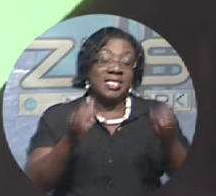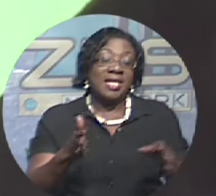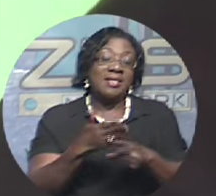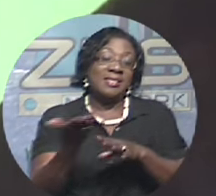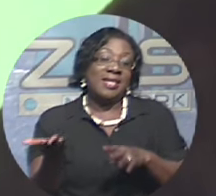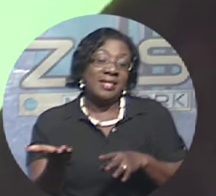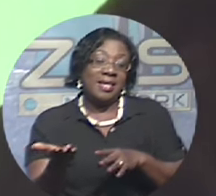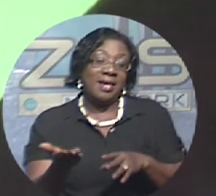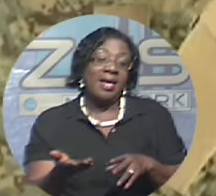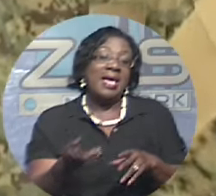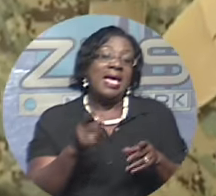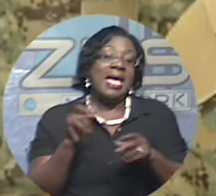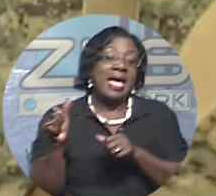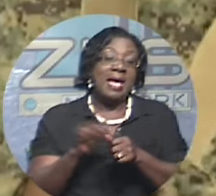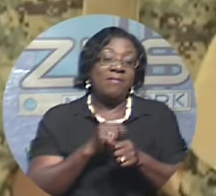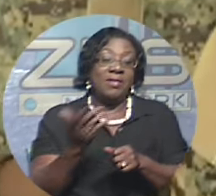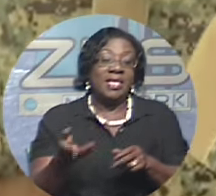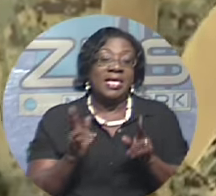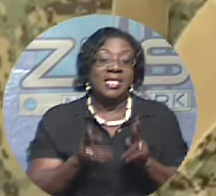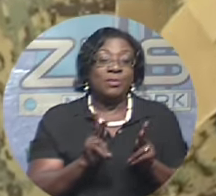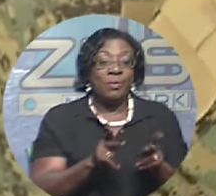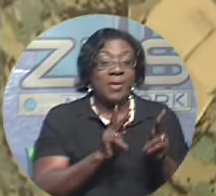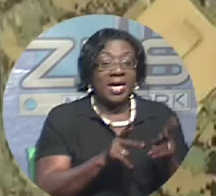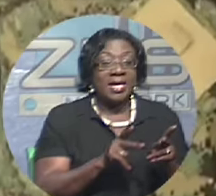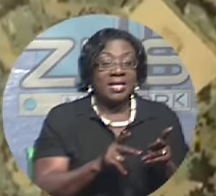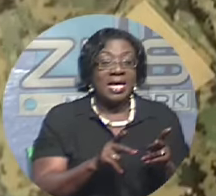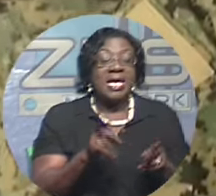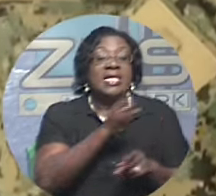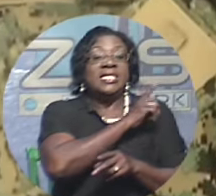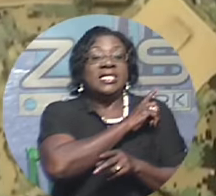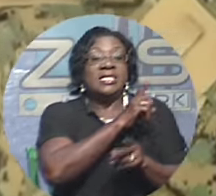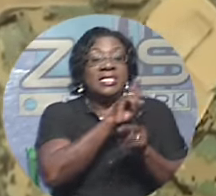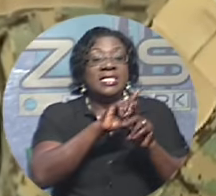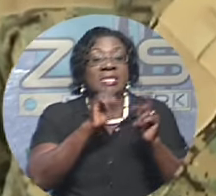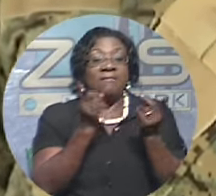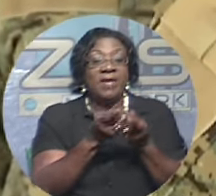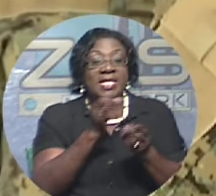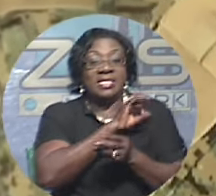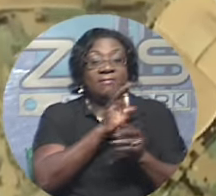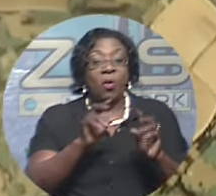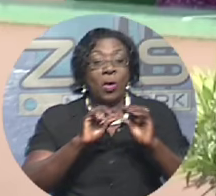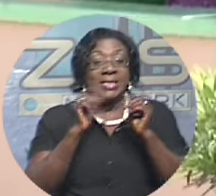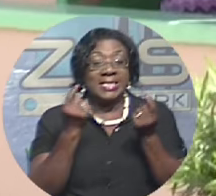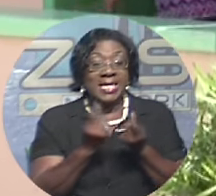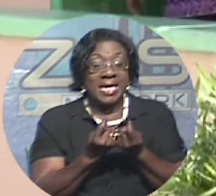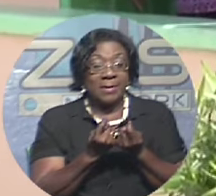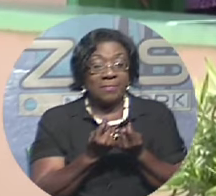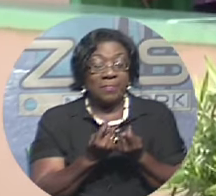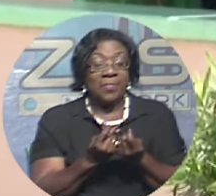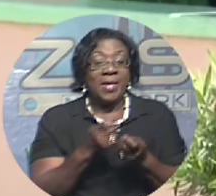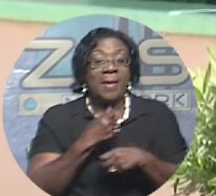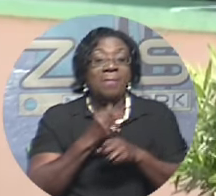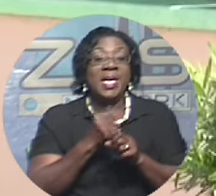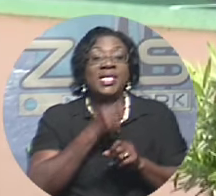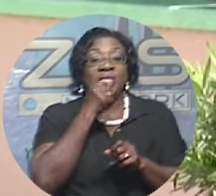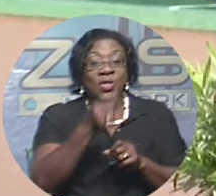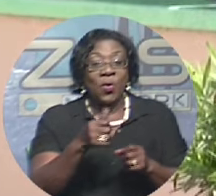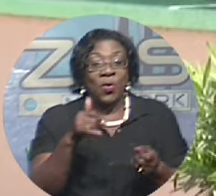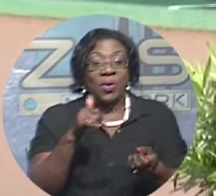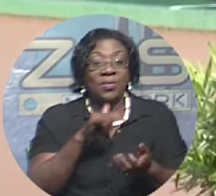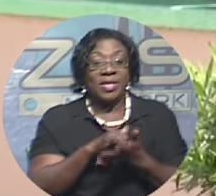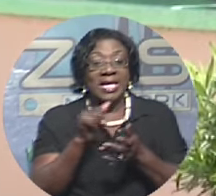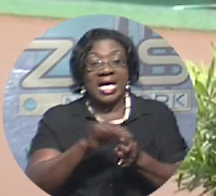available. Everything's prepared. The 3-man Defense Force team, headed by Petty Officer Charles Edgecombe, ensured its